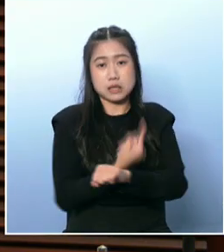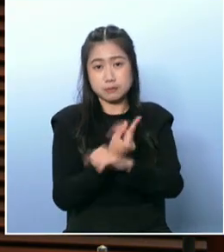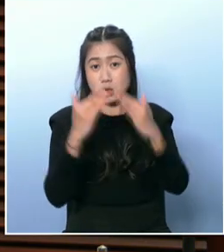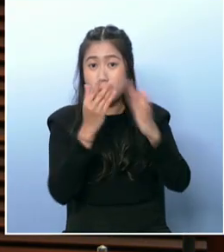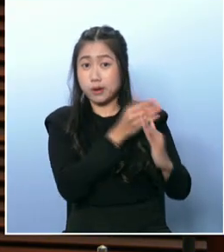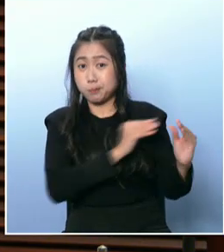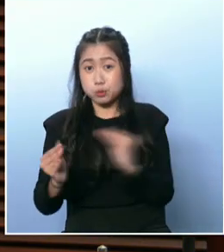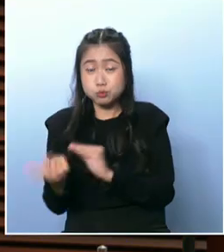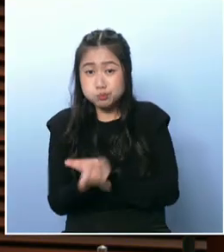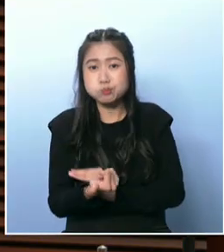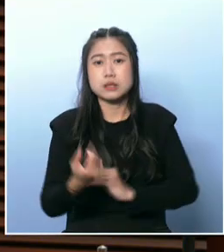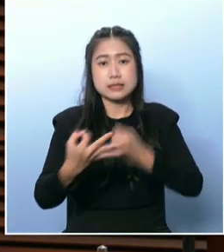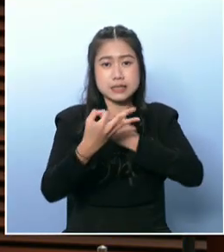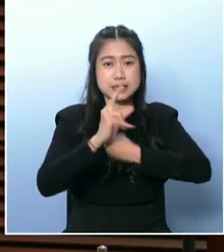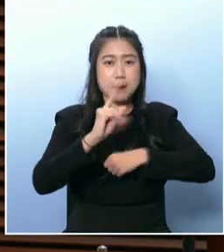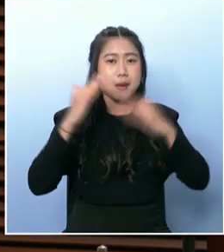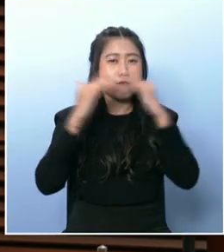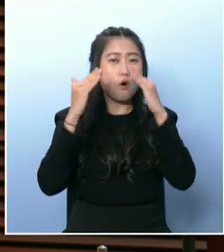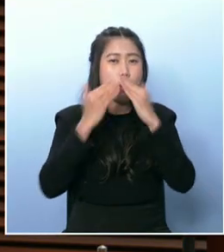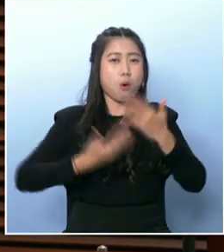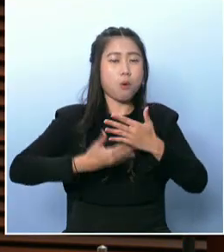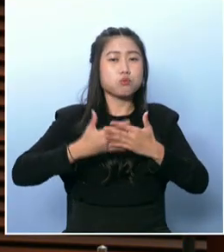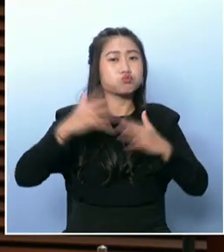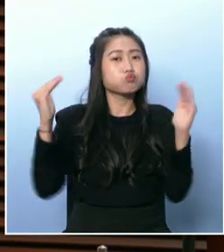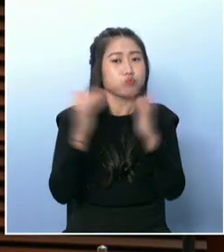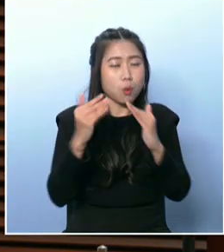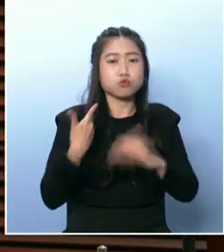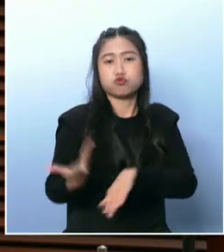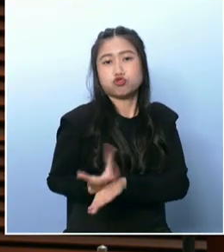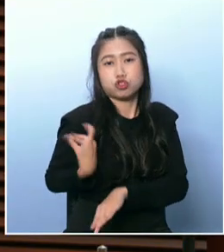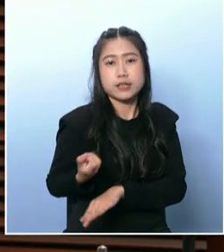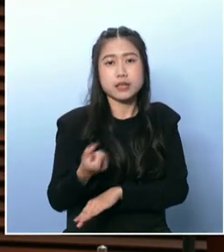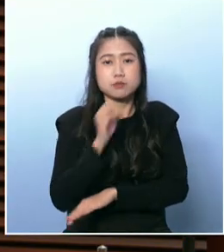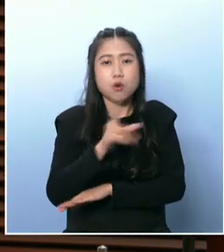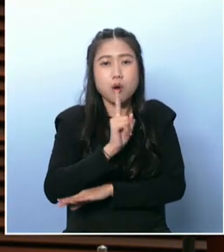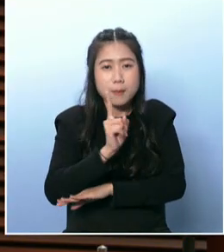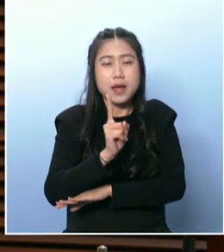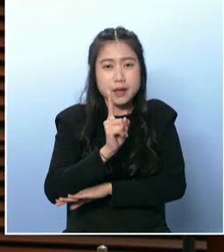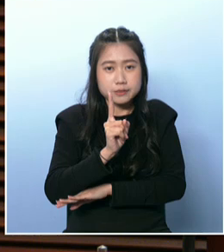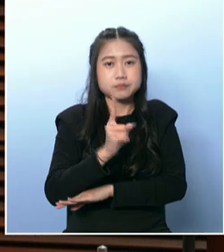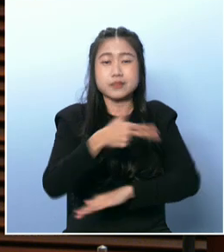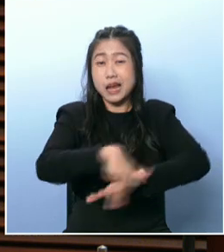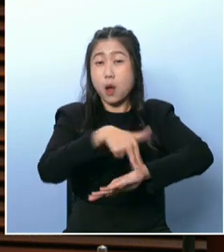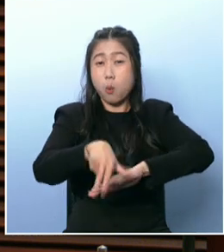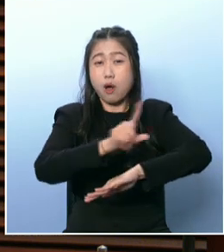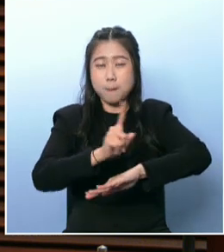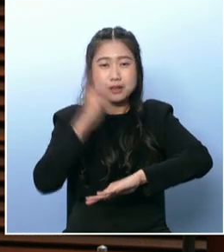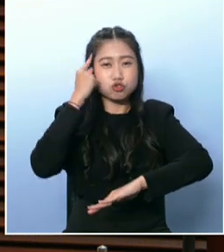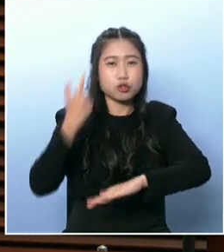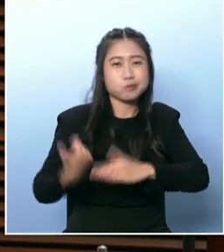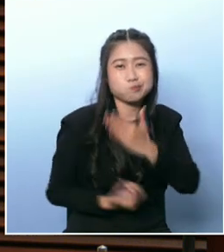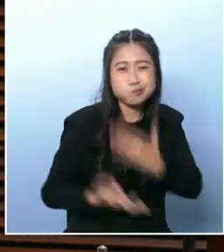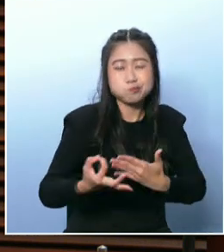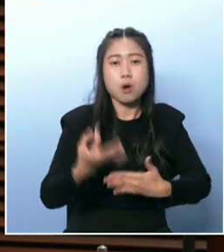or halfway houses for PWDs. Can we provide for such facilities in the